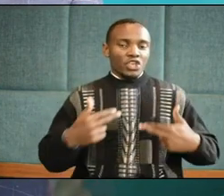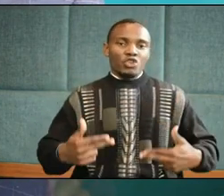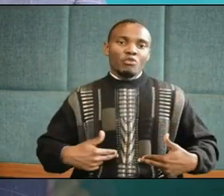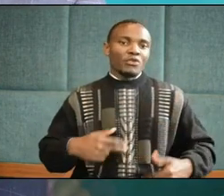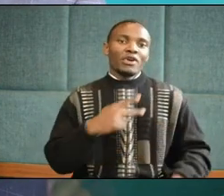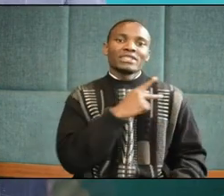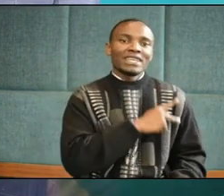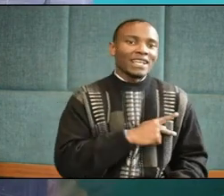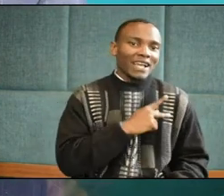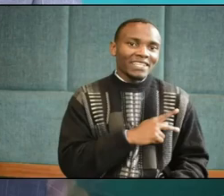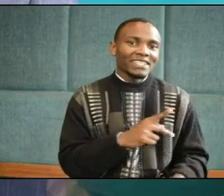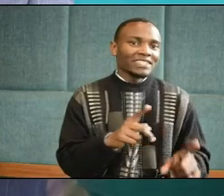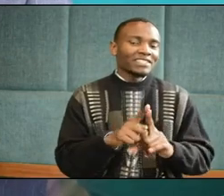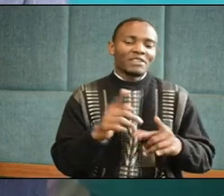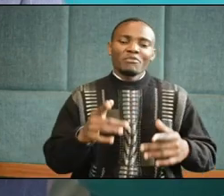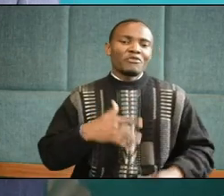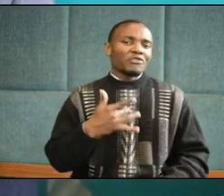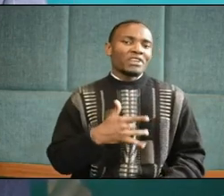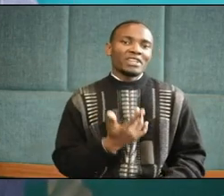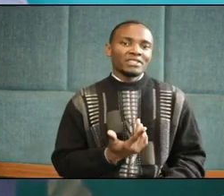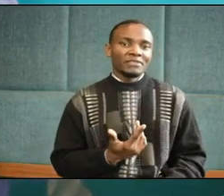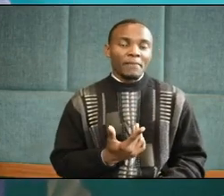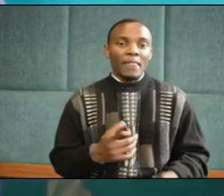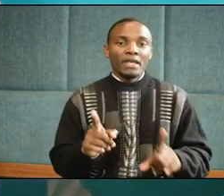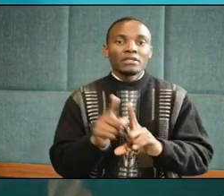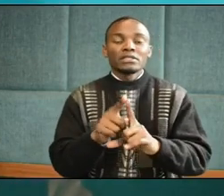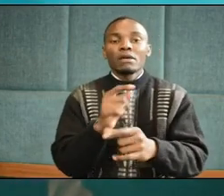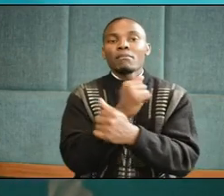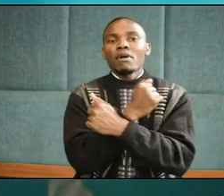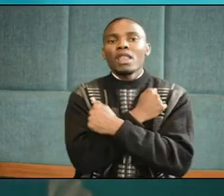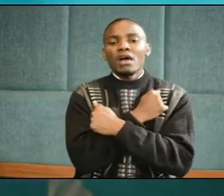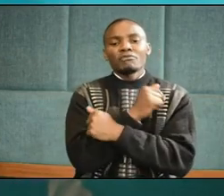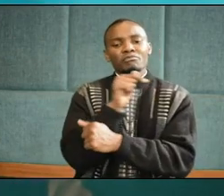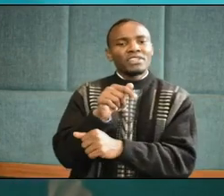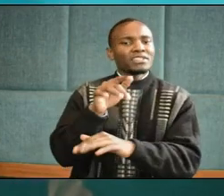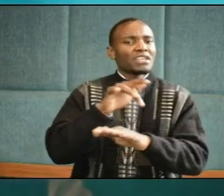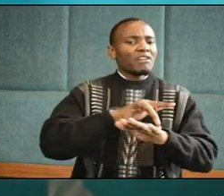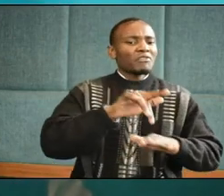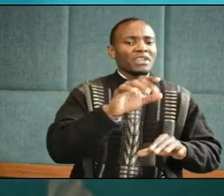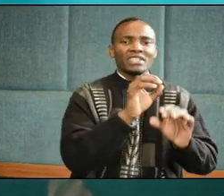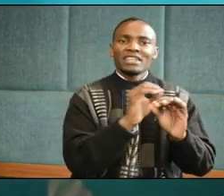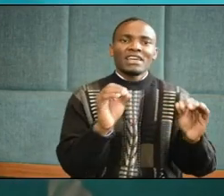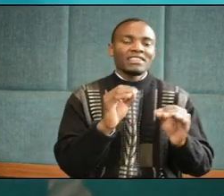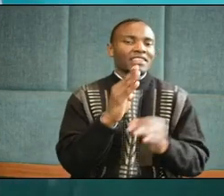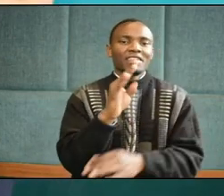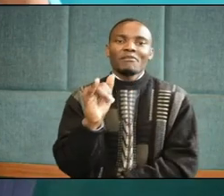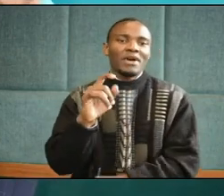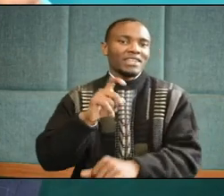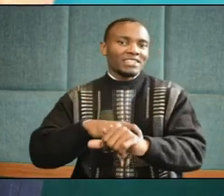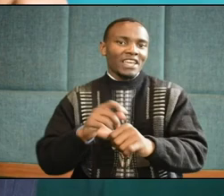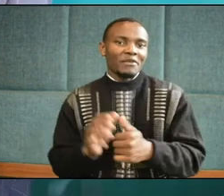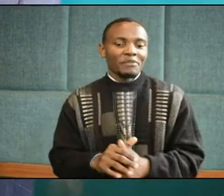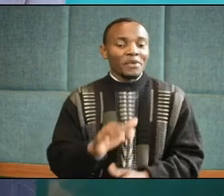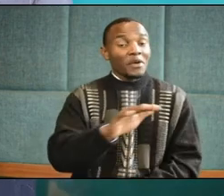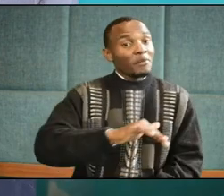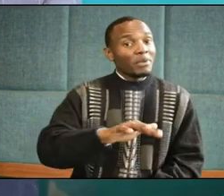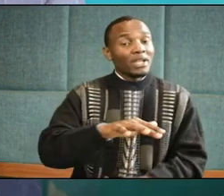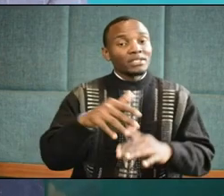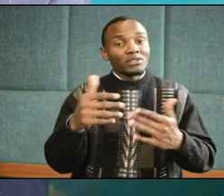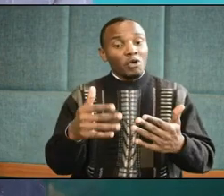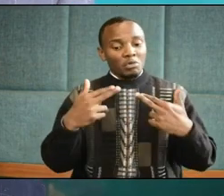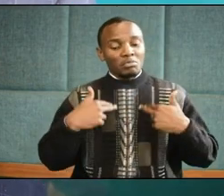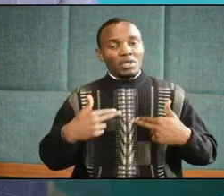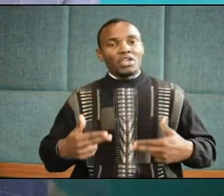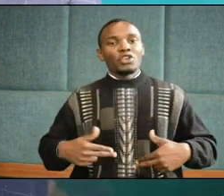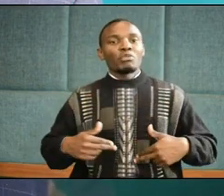and even sentiments. It is not affected by time, place, and